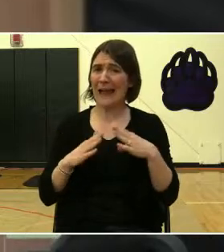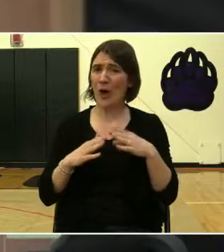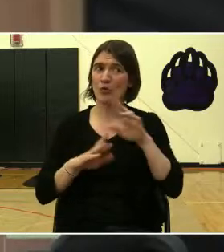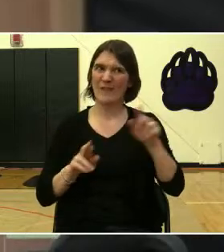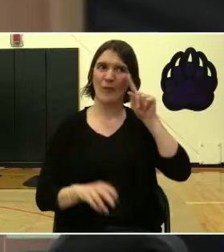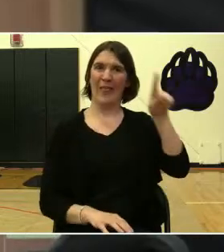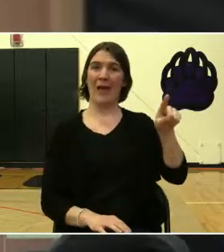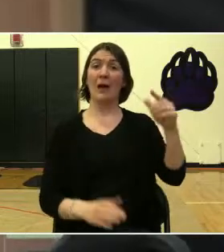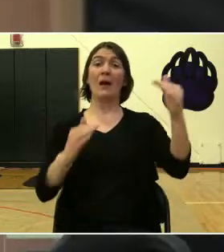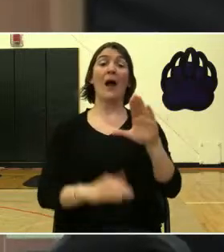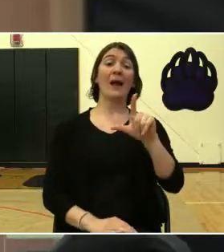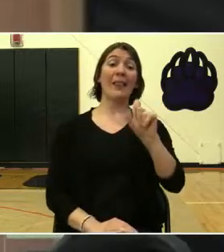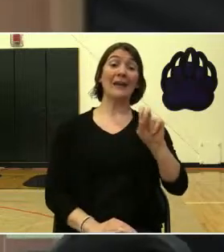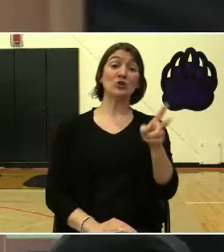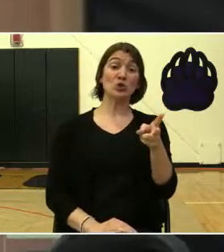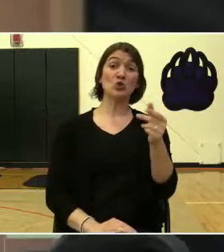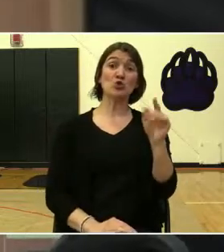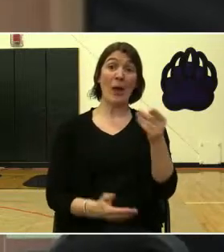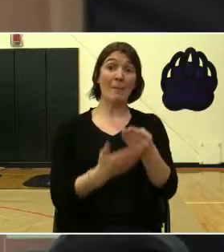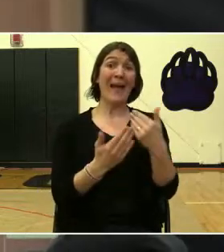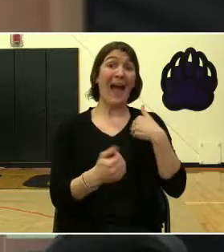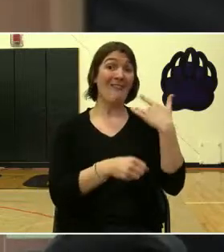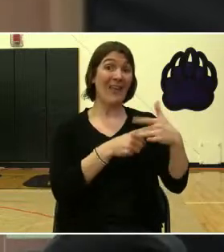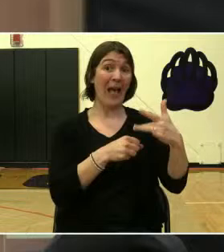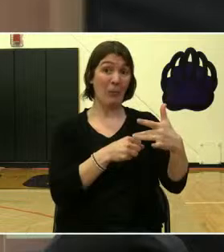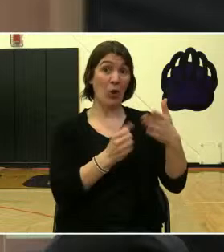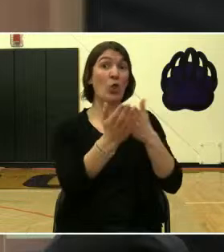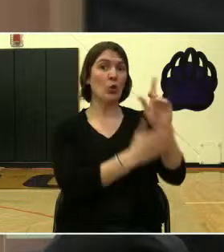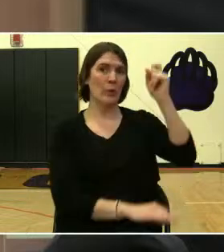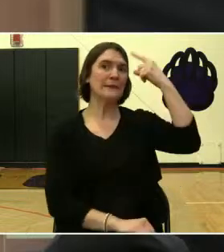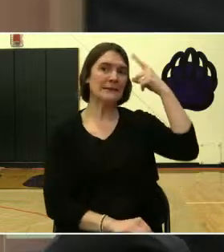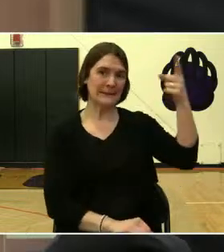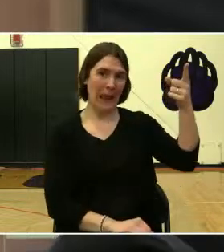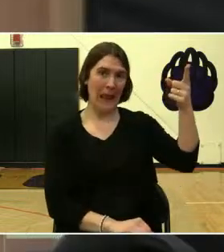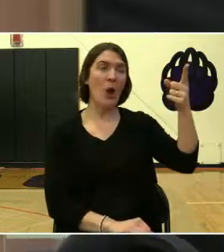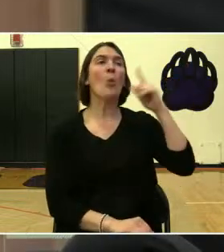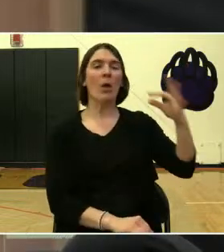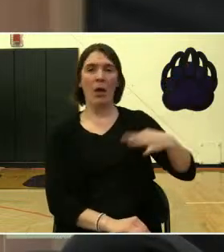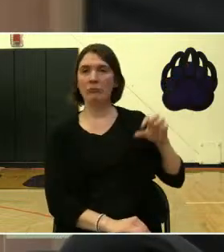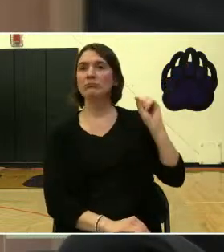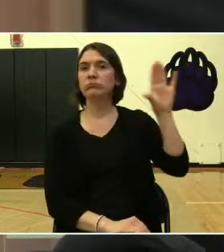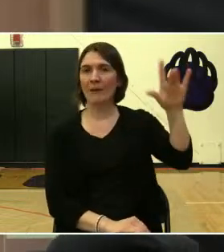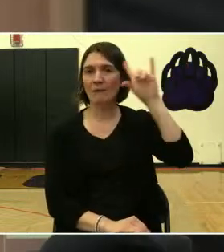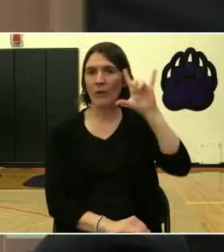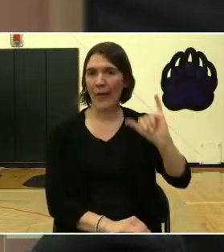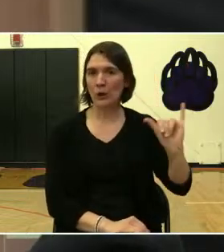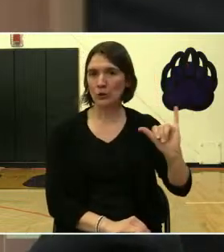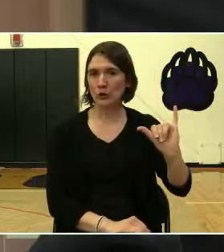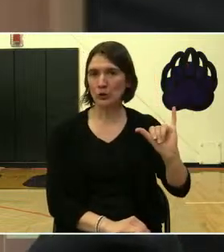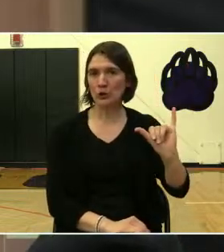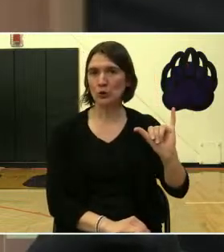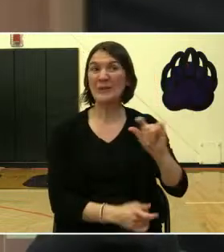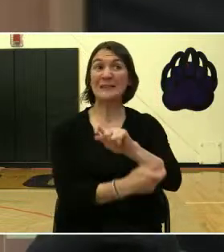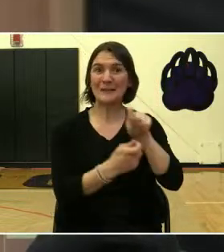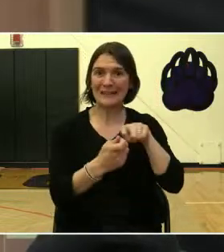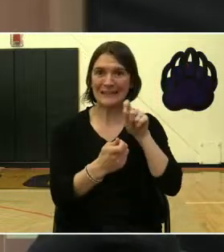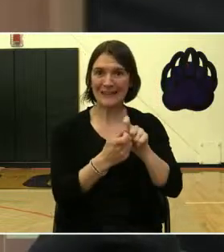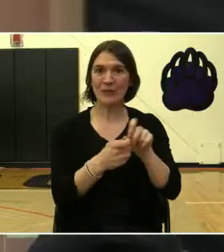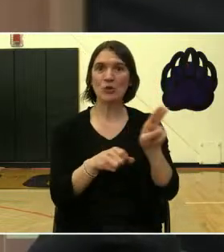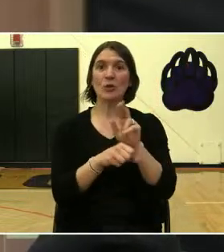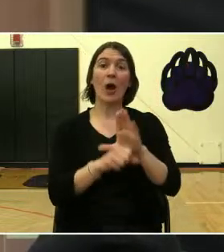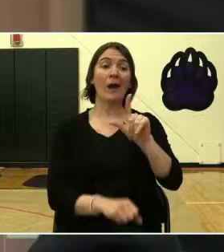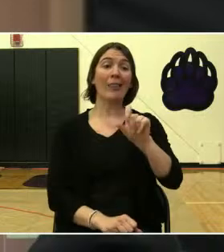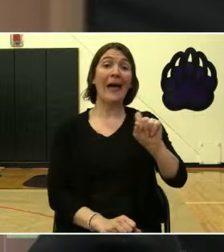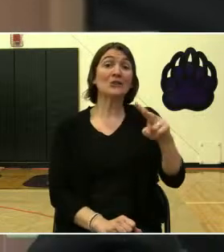also class two grant funding available for the St through the state so we're going to apply for that um that specifically has to be used on